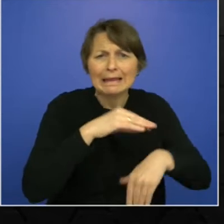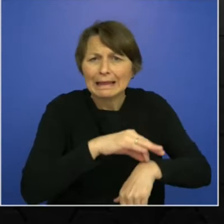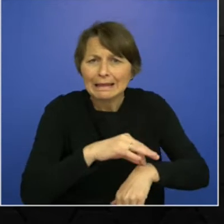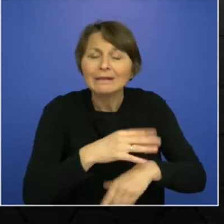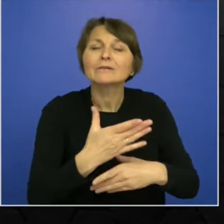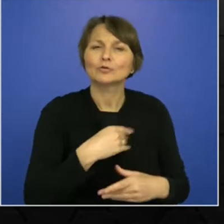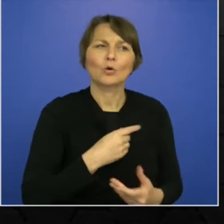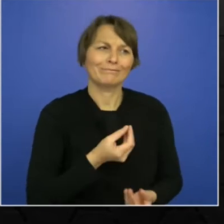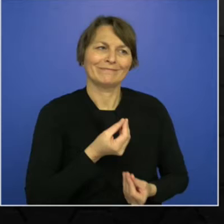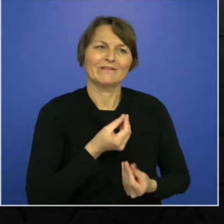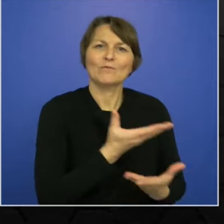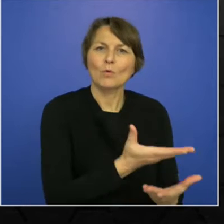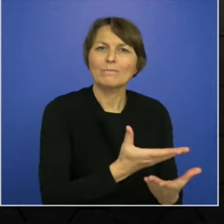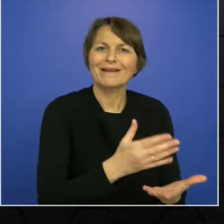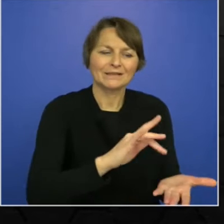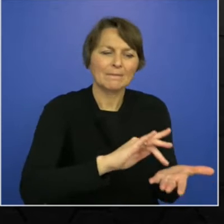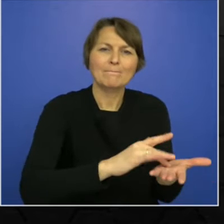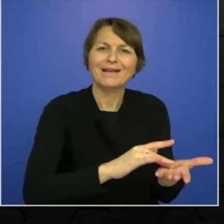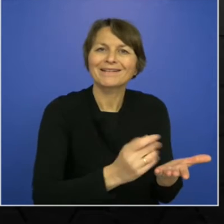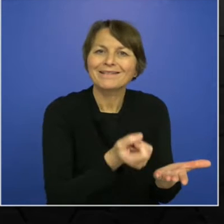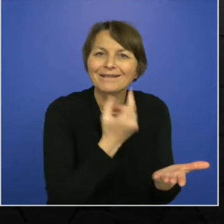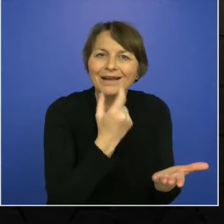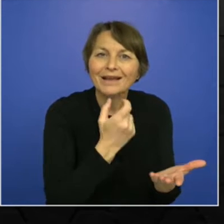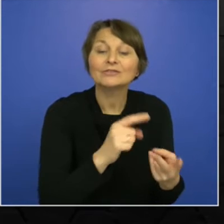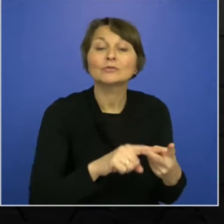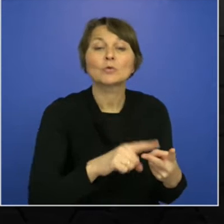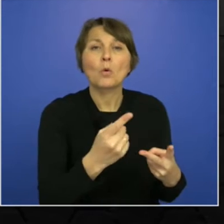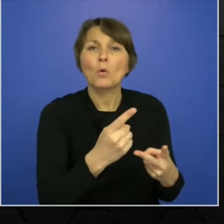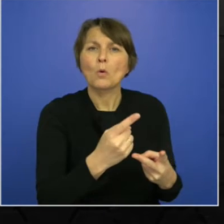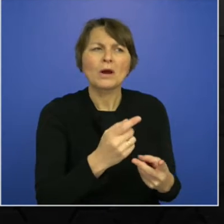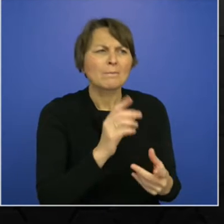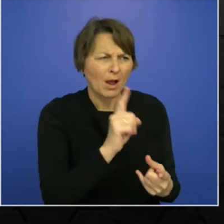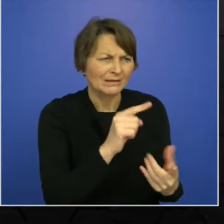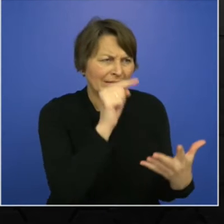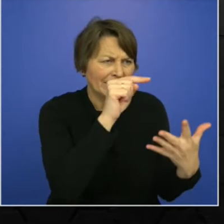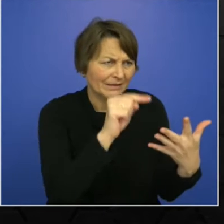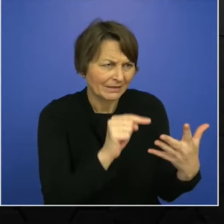specific drugs, and the bot will give you some information about that.